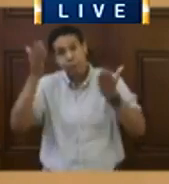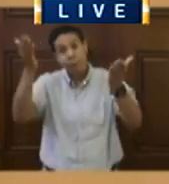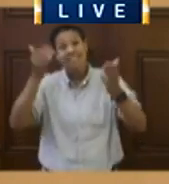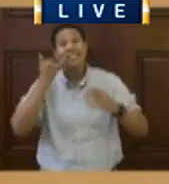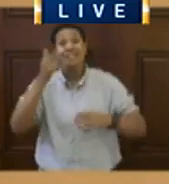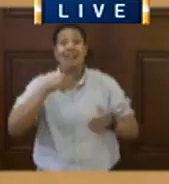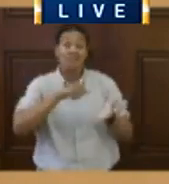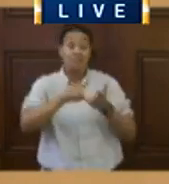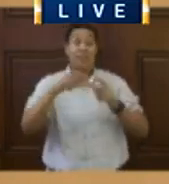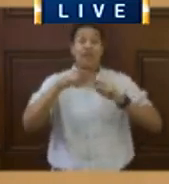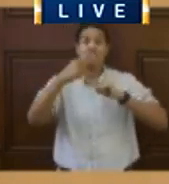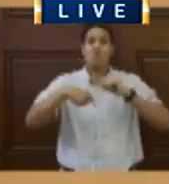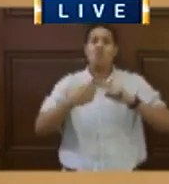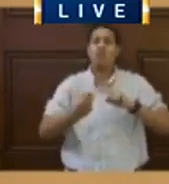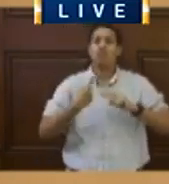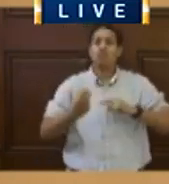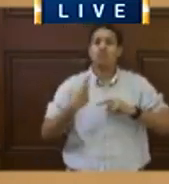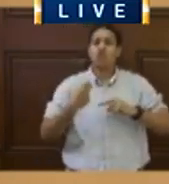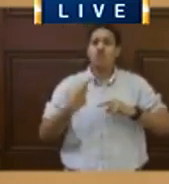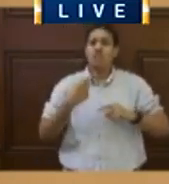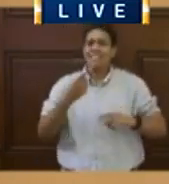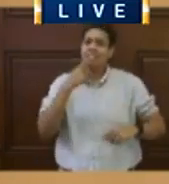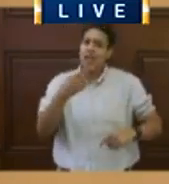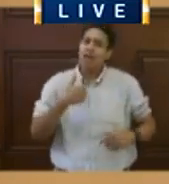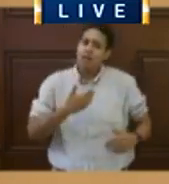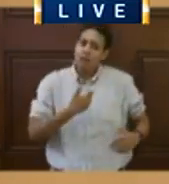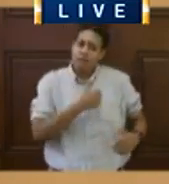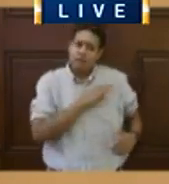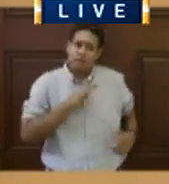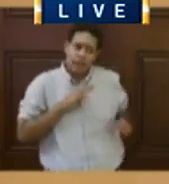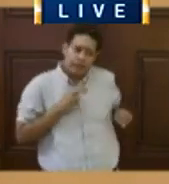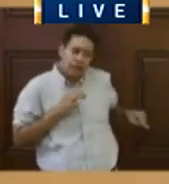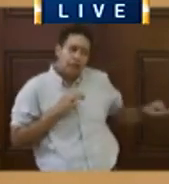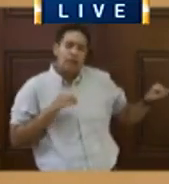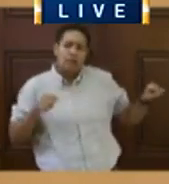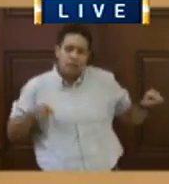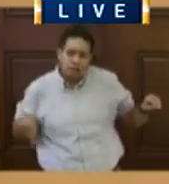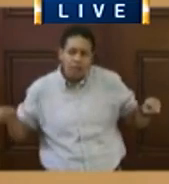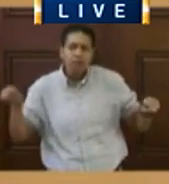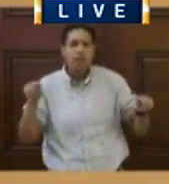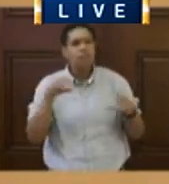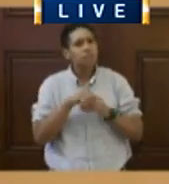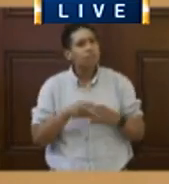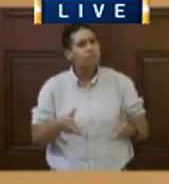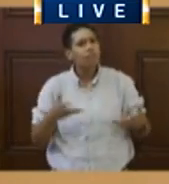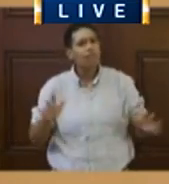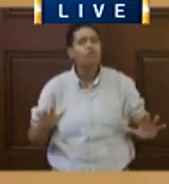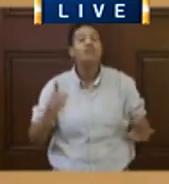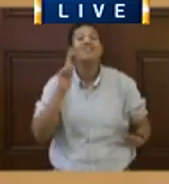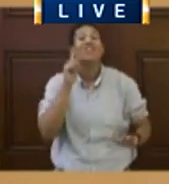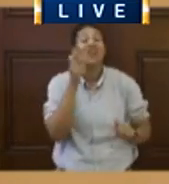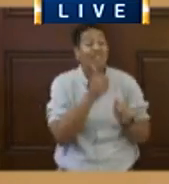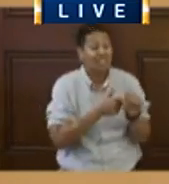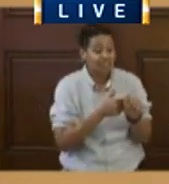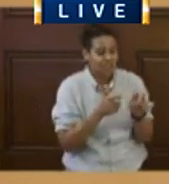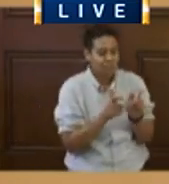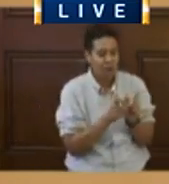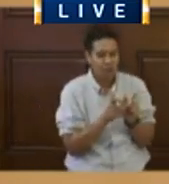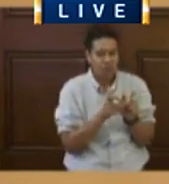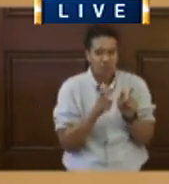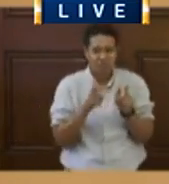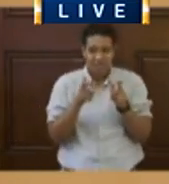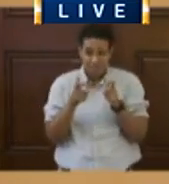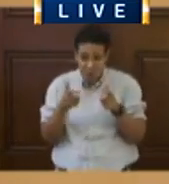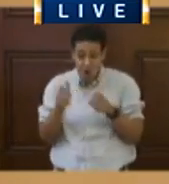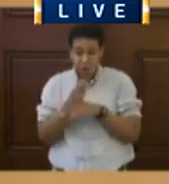well that suggest that they have employees. For each of those micro and small businesses, the government, on receipt